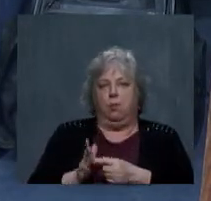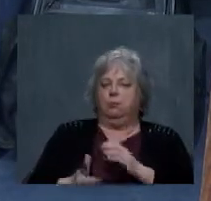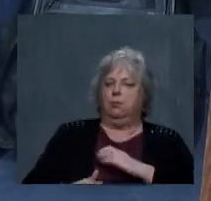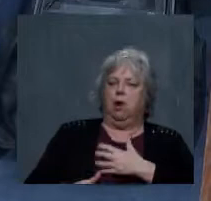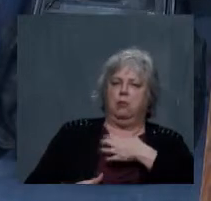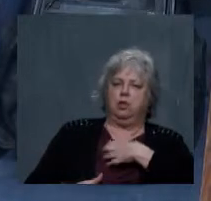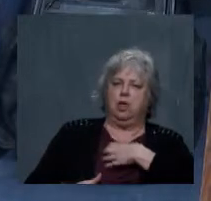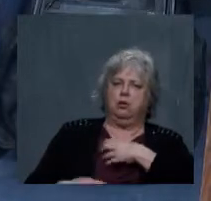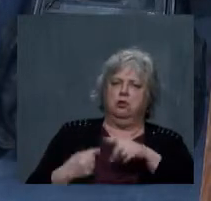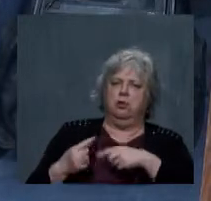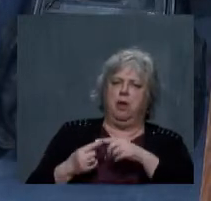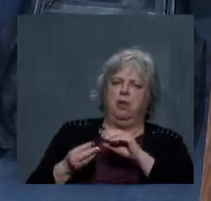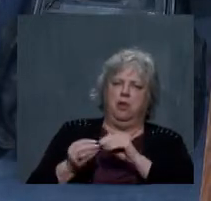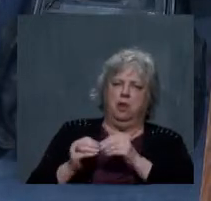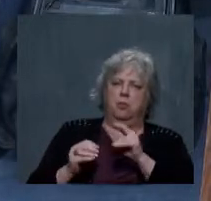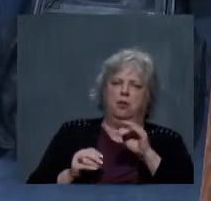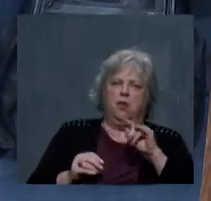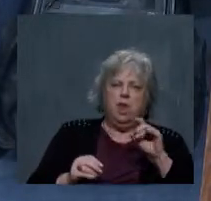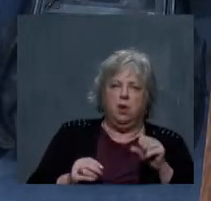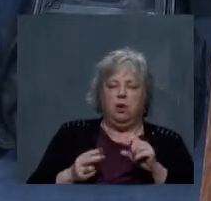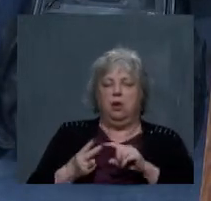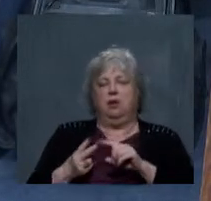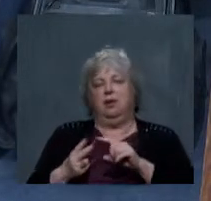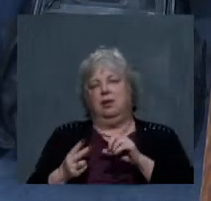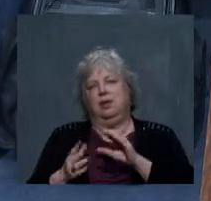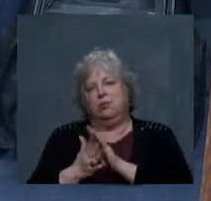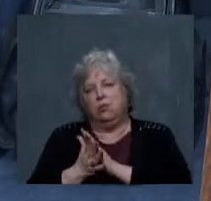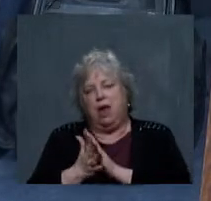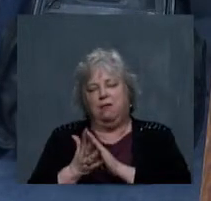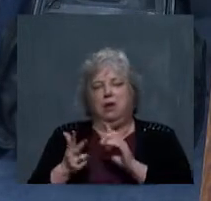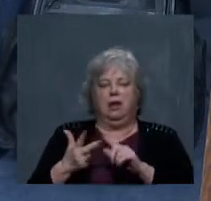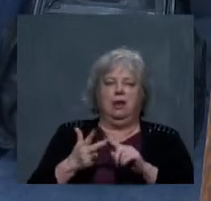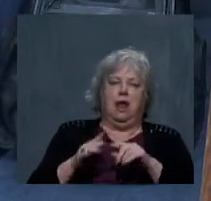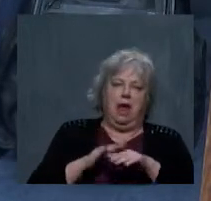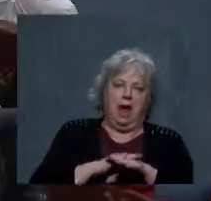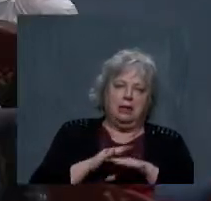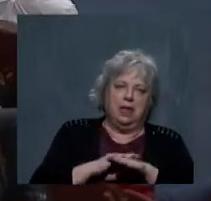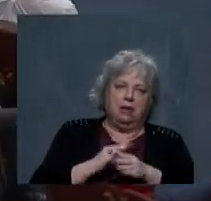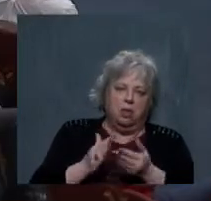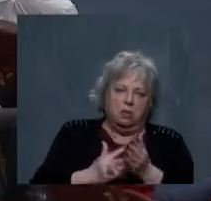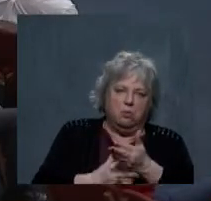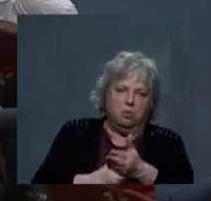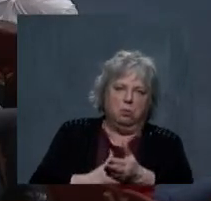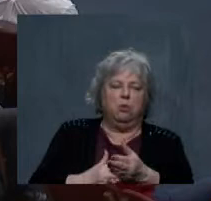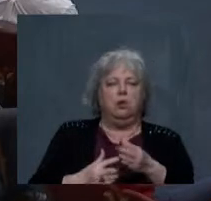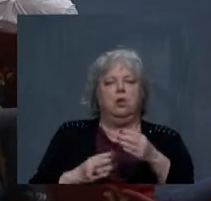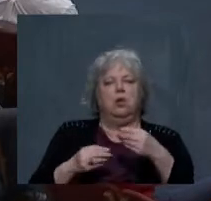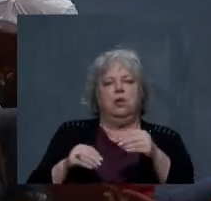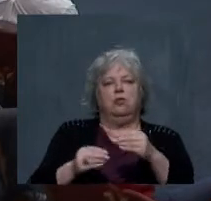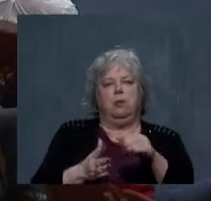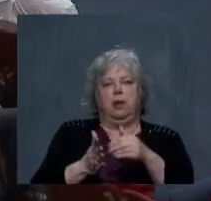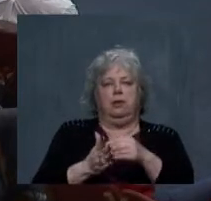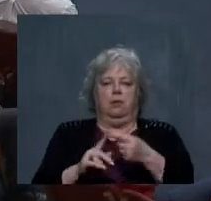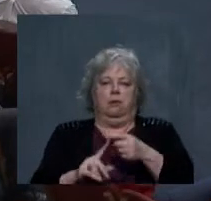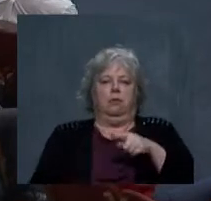the number of units and the traffic and the access through the shopping center from Public Works